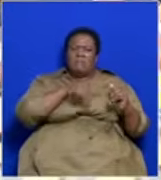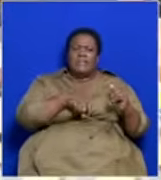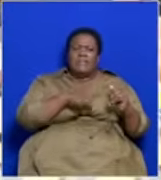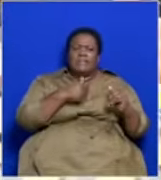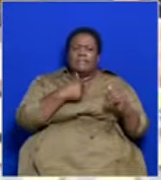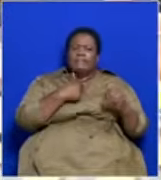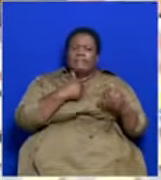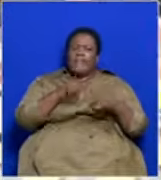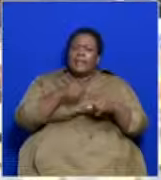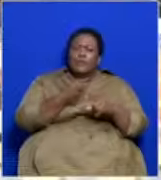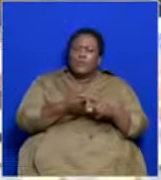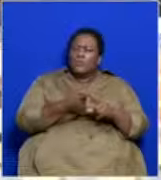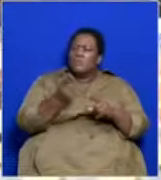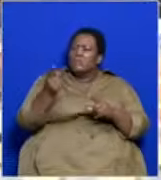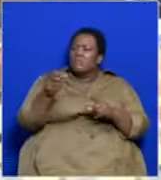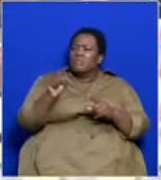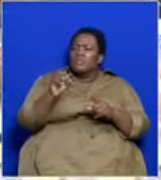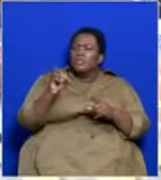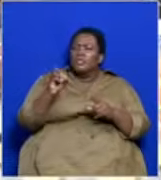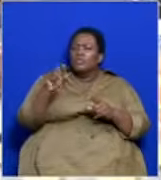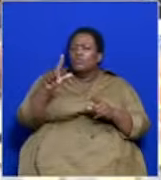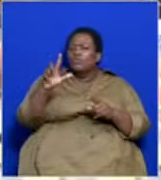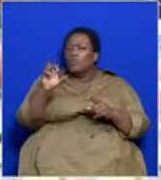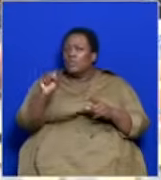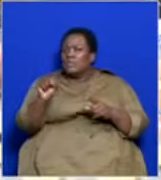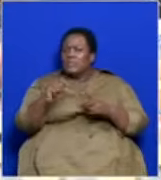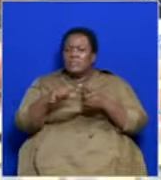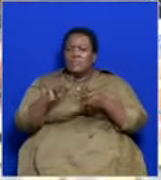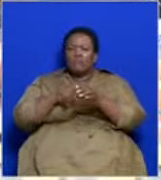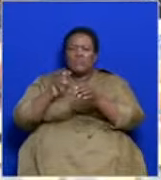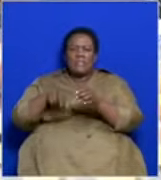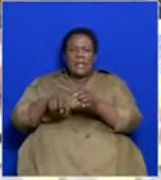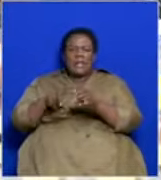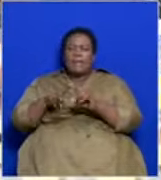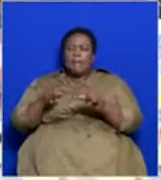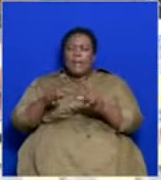without being charged for something like this, for corruption, in fact.